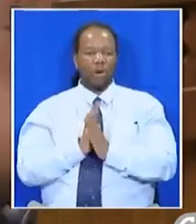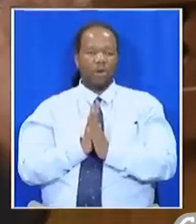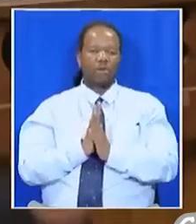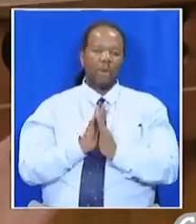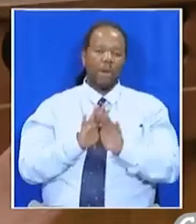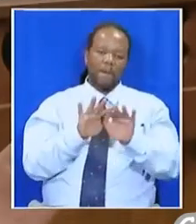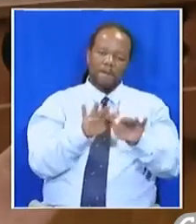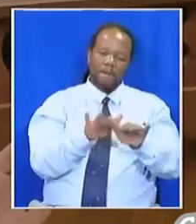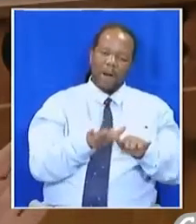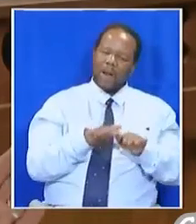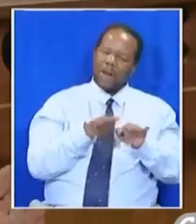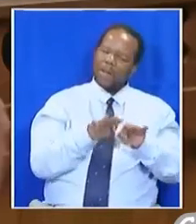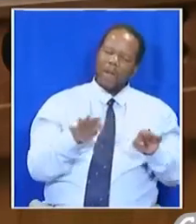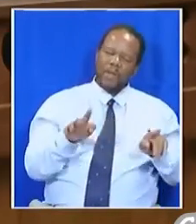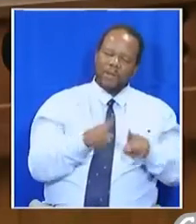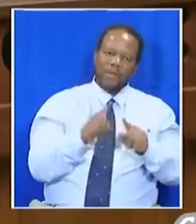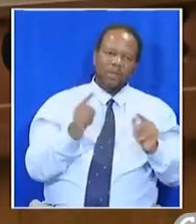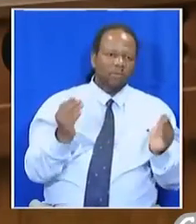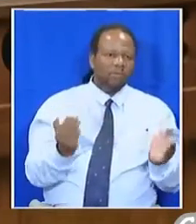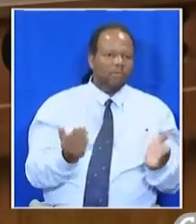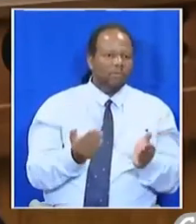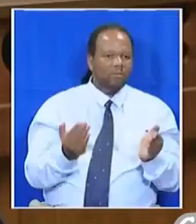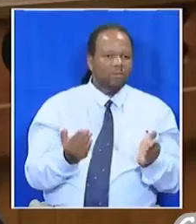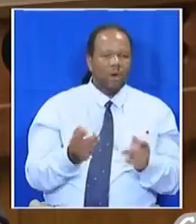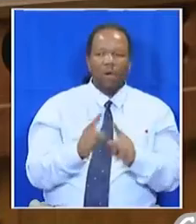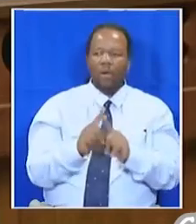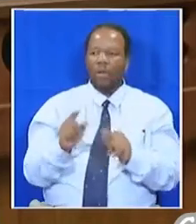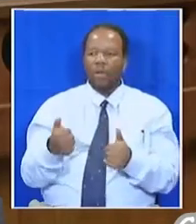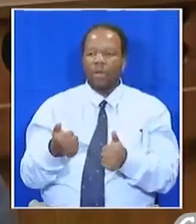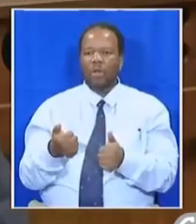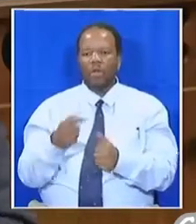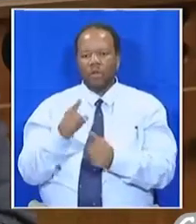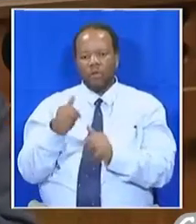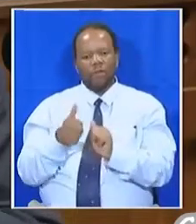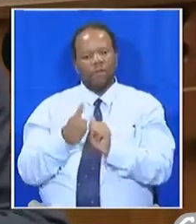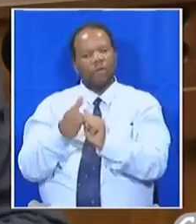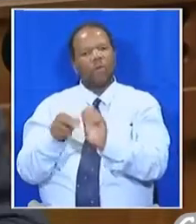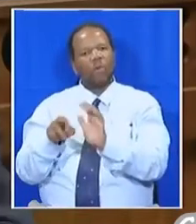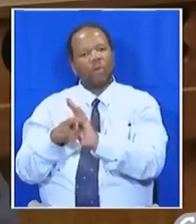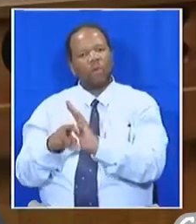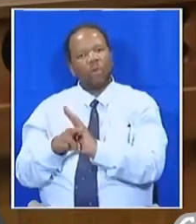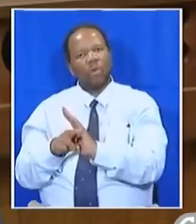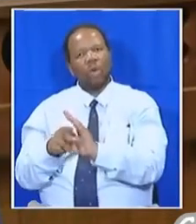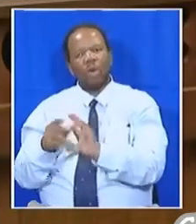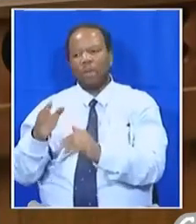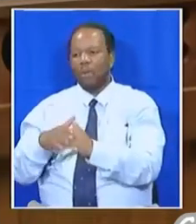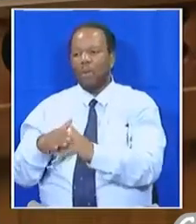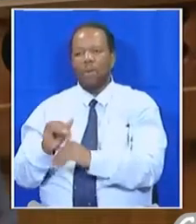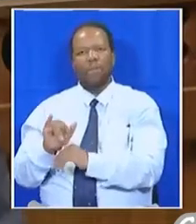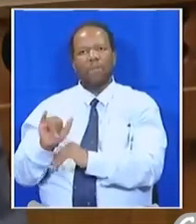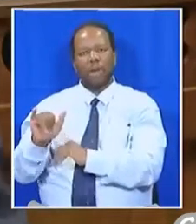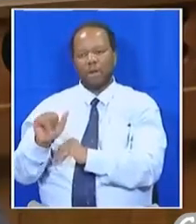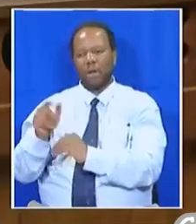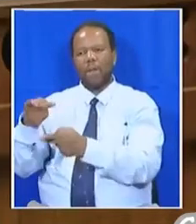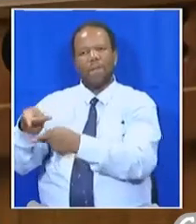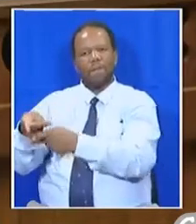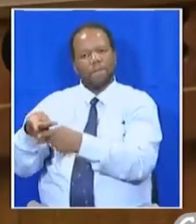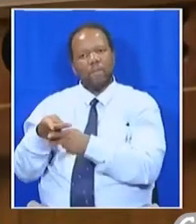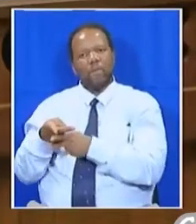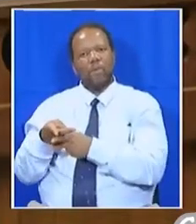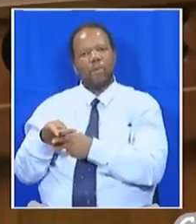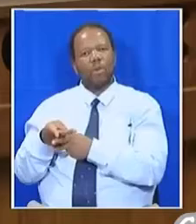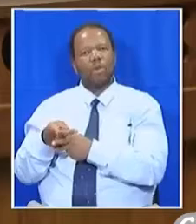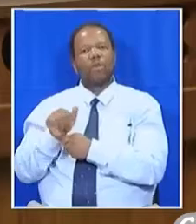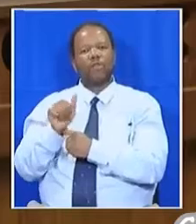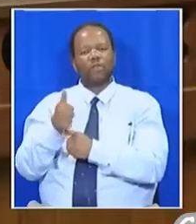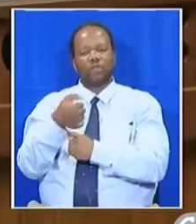lending on the one hand and equally irresponsible borrowing. Chairperson, Ms. Fubbs, I fully agree with your sentiment that you